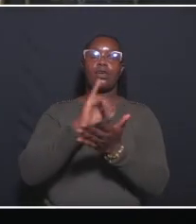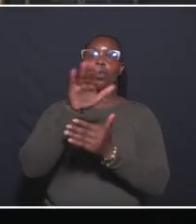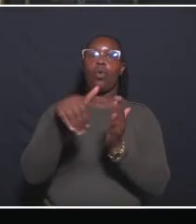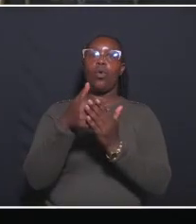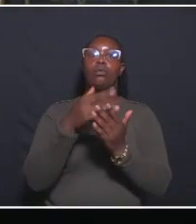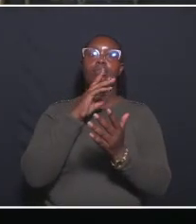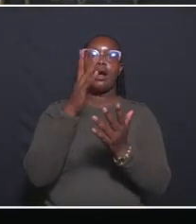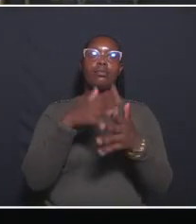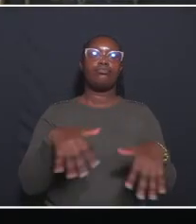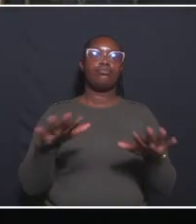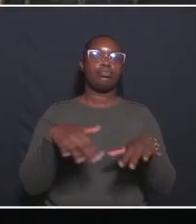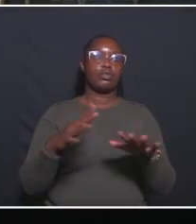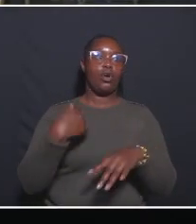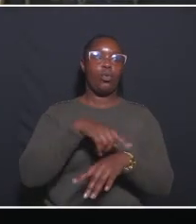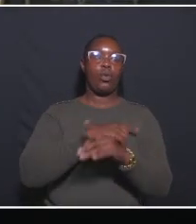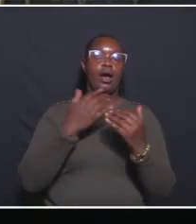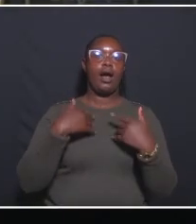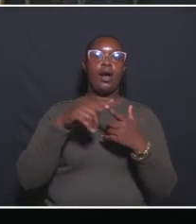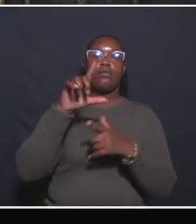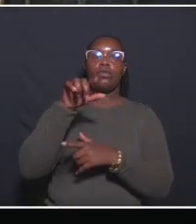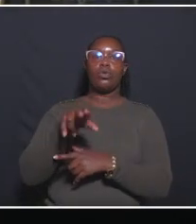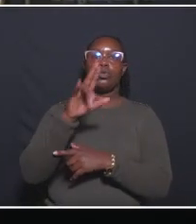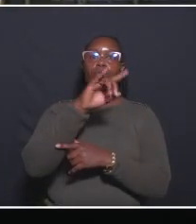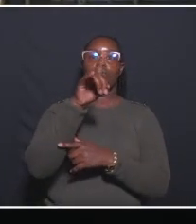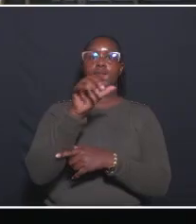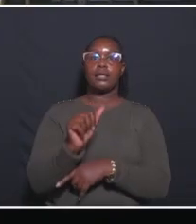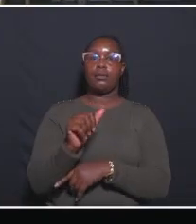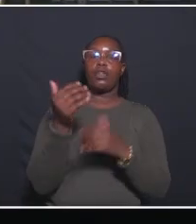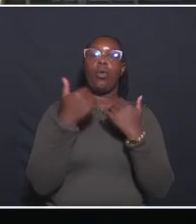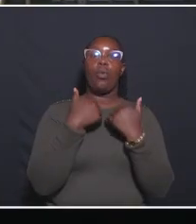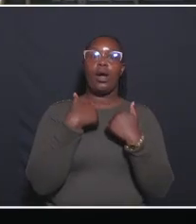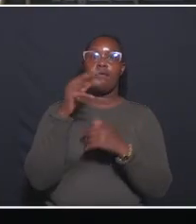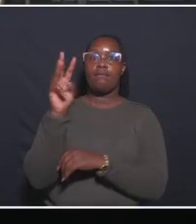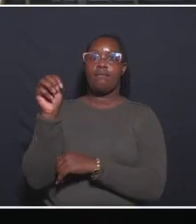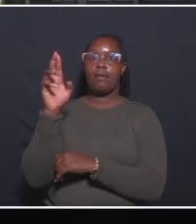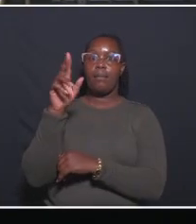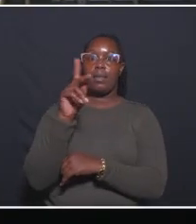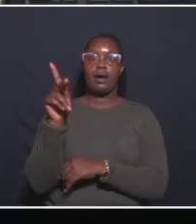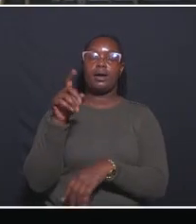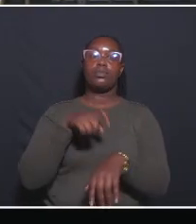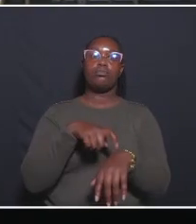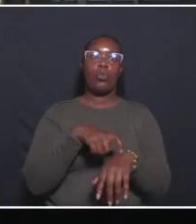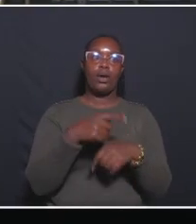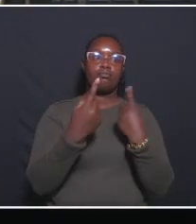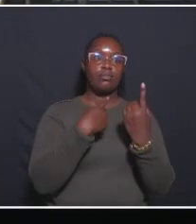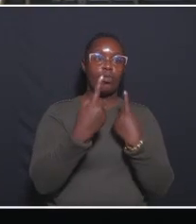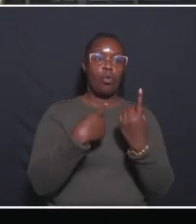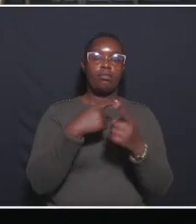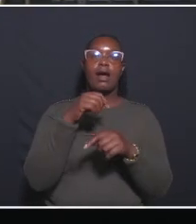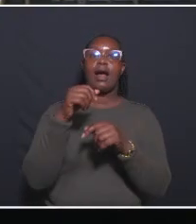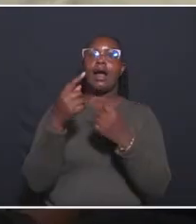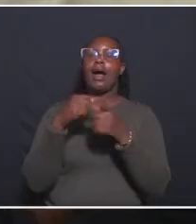here. We also have Luisa. We have Mark. So when I'm talking, I'll be talking on behalf of